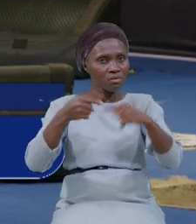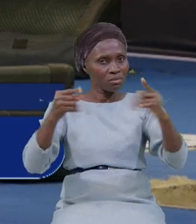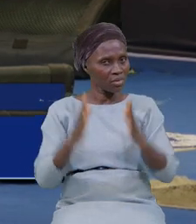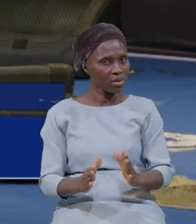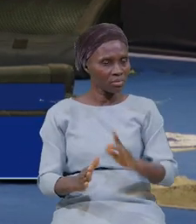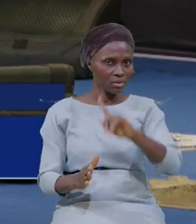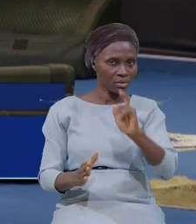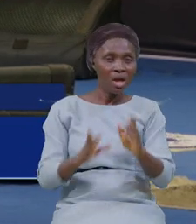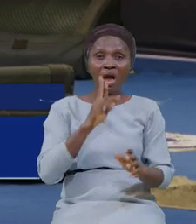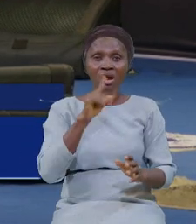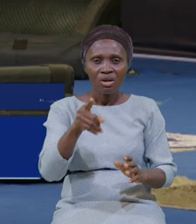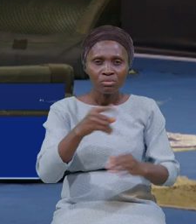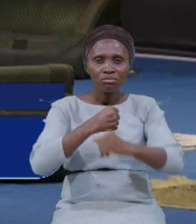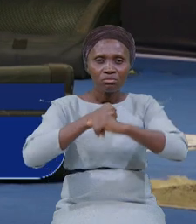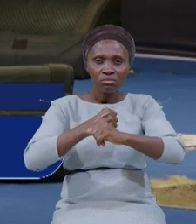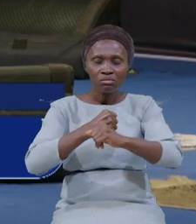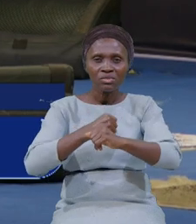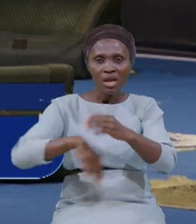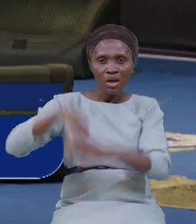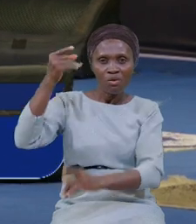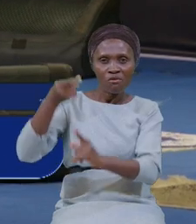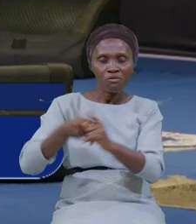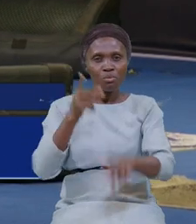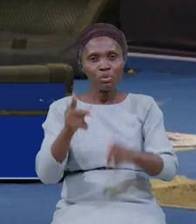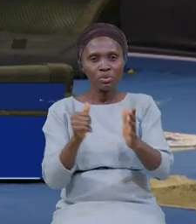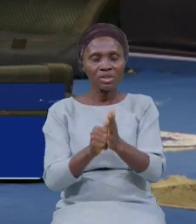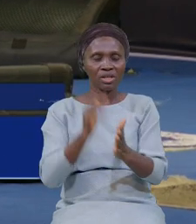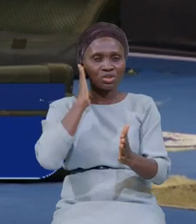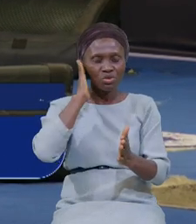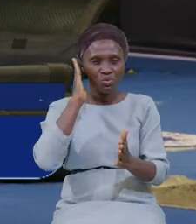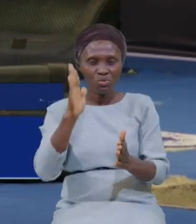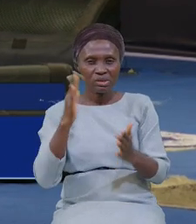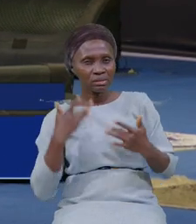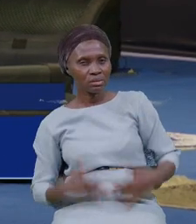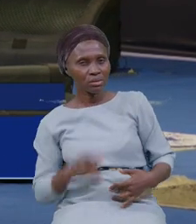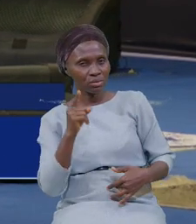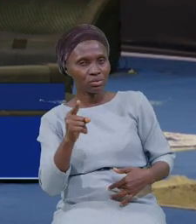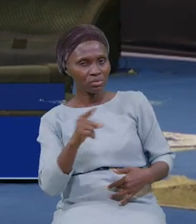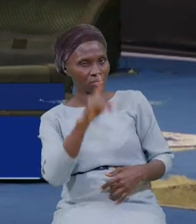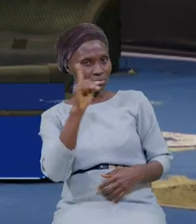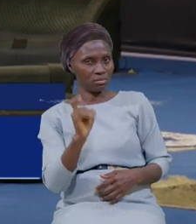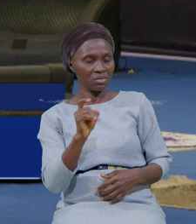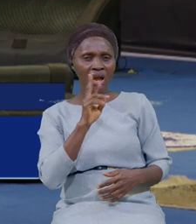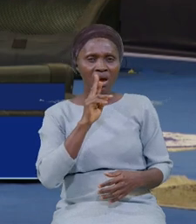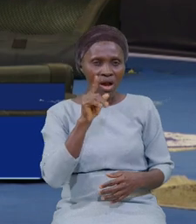the people that will destroy and destabilize? Are you shielding this